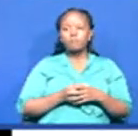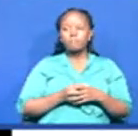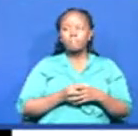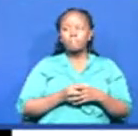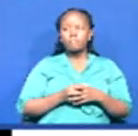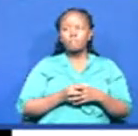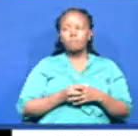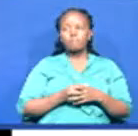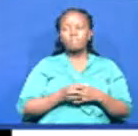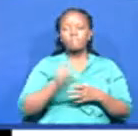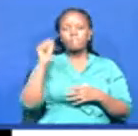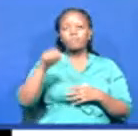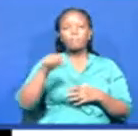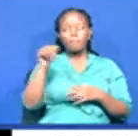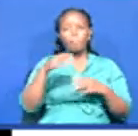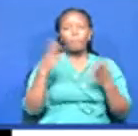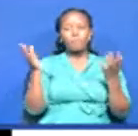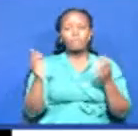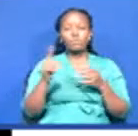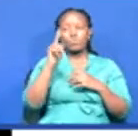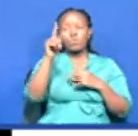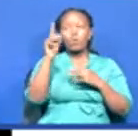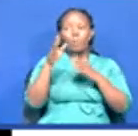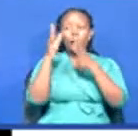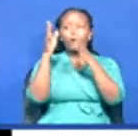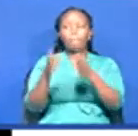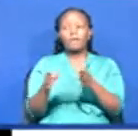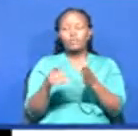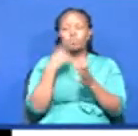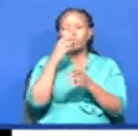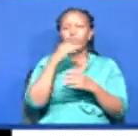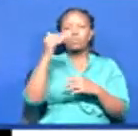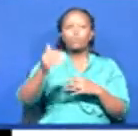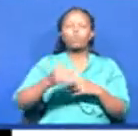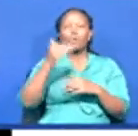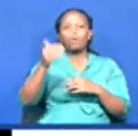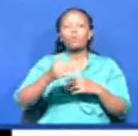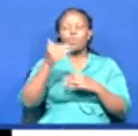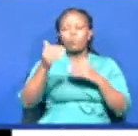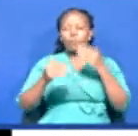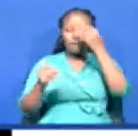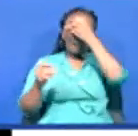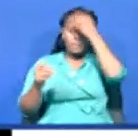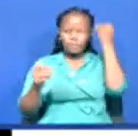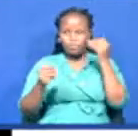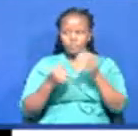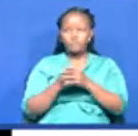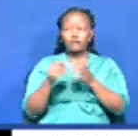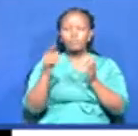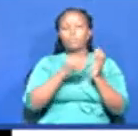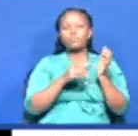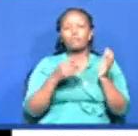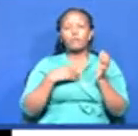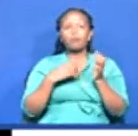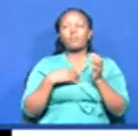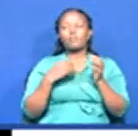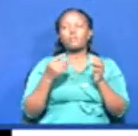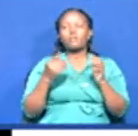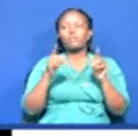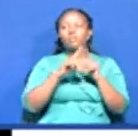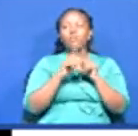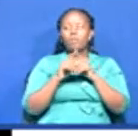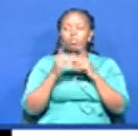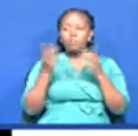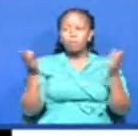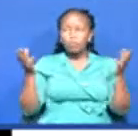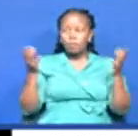Yes, this is one person who is almost always forgotten. We have had it good, isn't it? Yes or no?